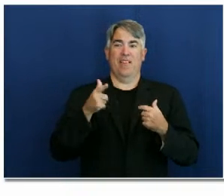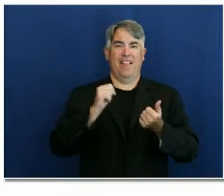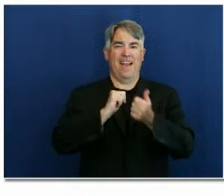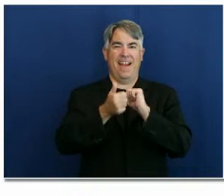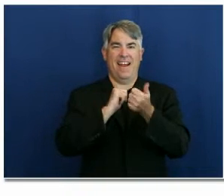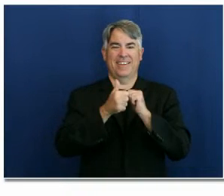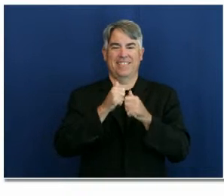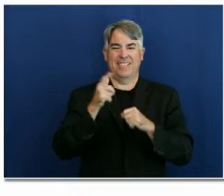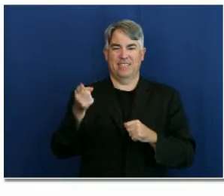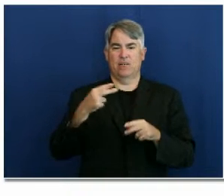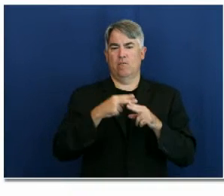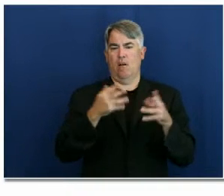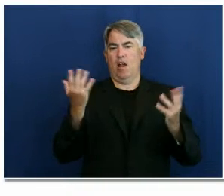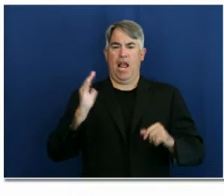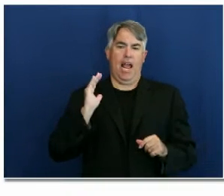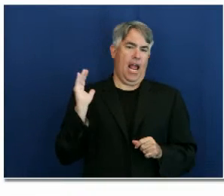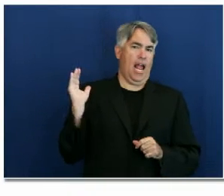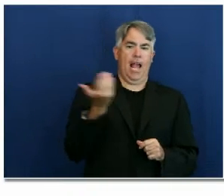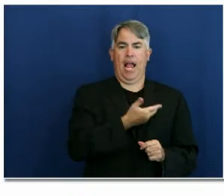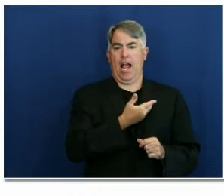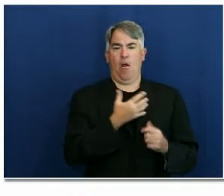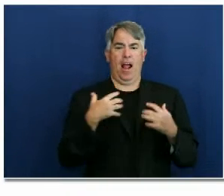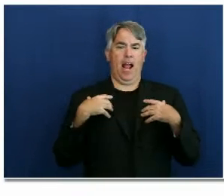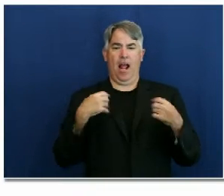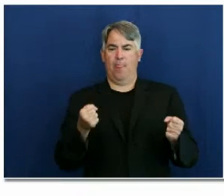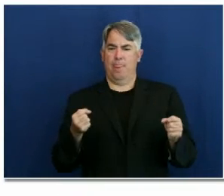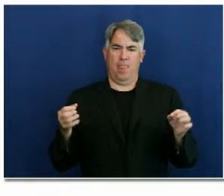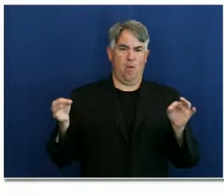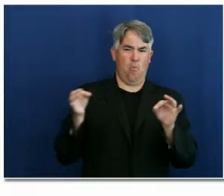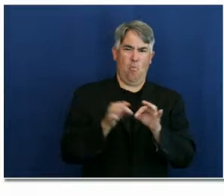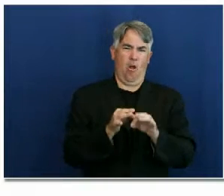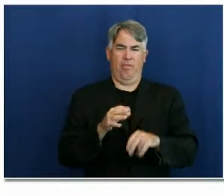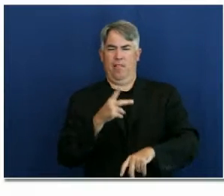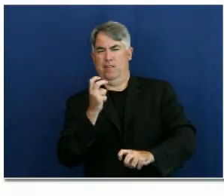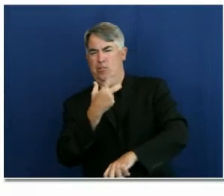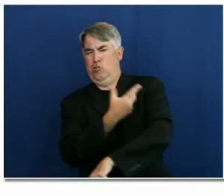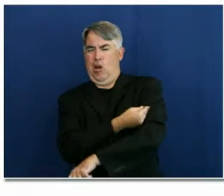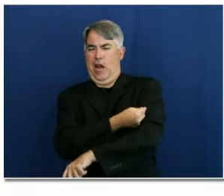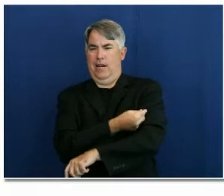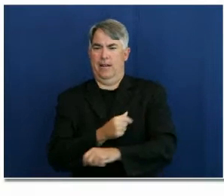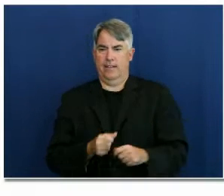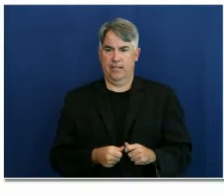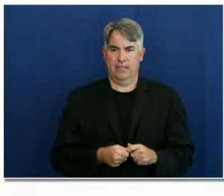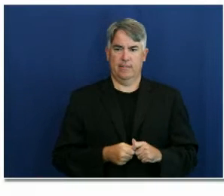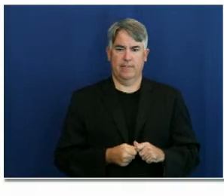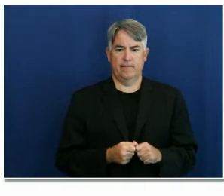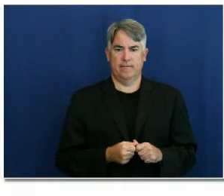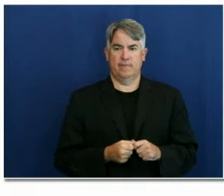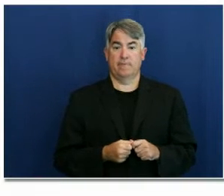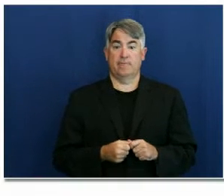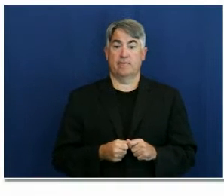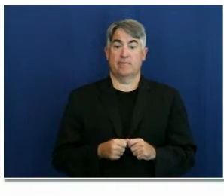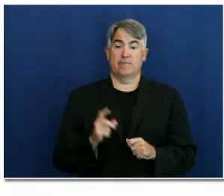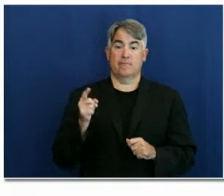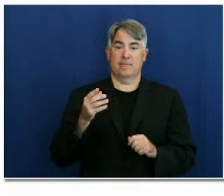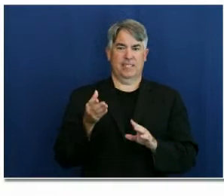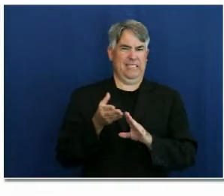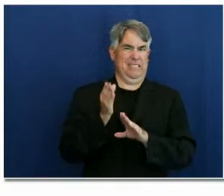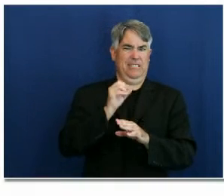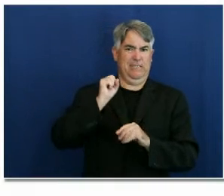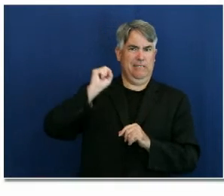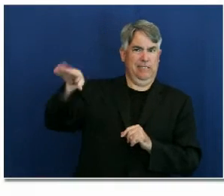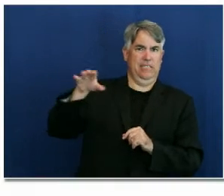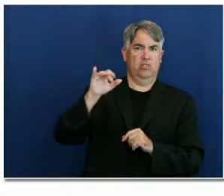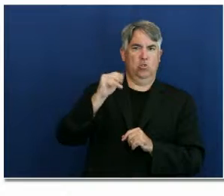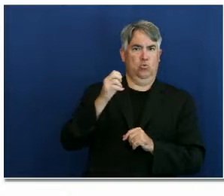Shot. We encourage youth and young adults 12 to 24 to participate. The submission deadline goes until June